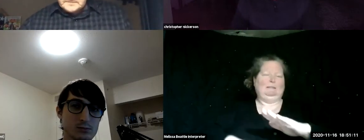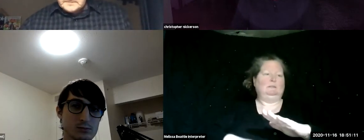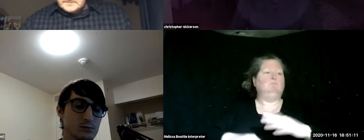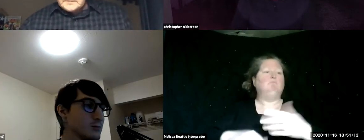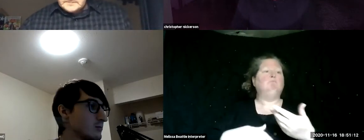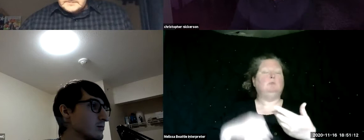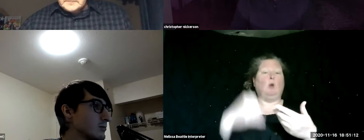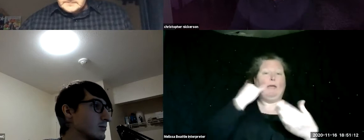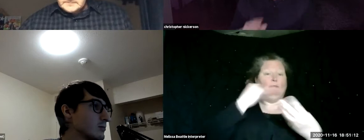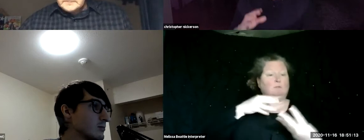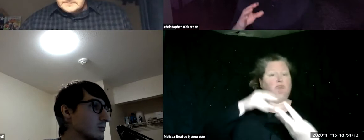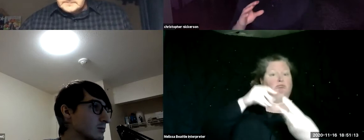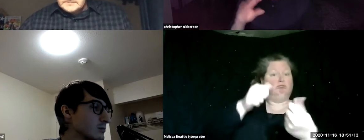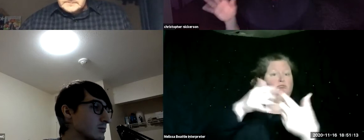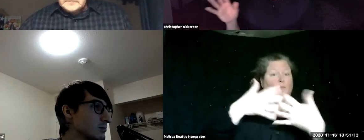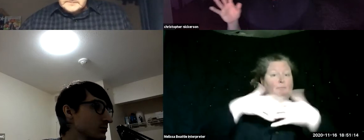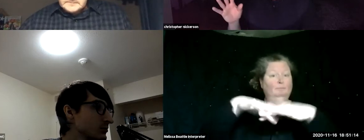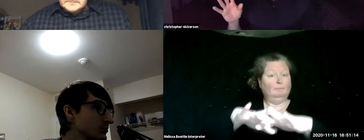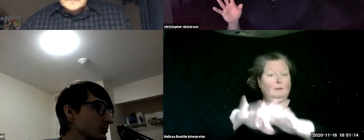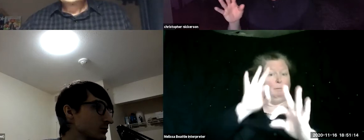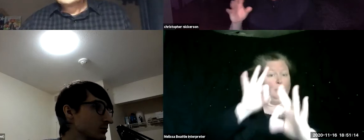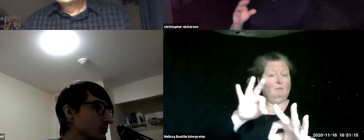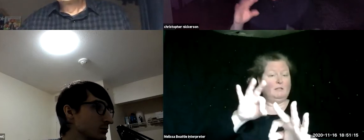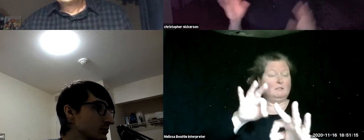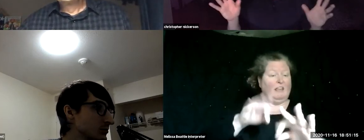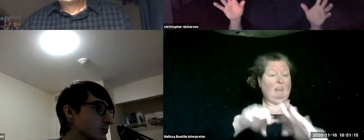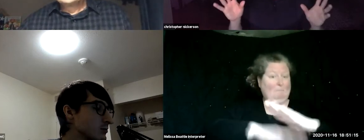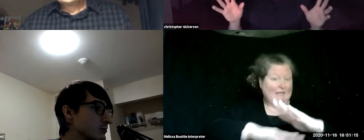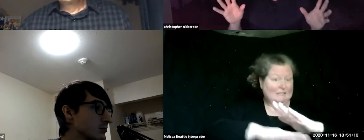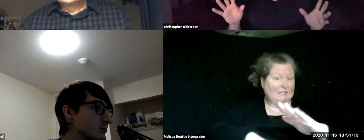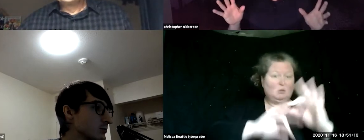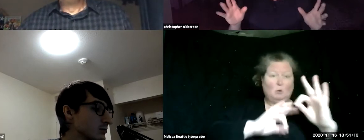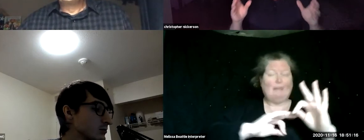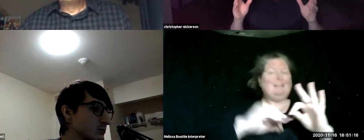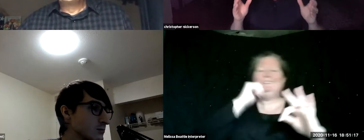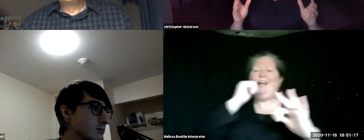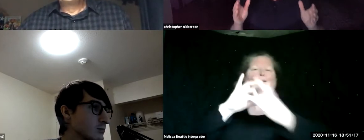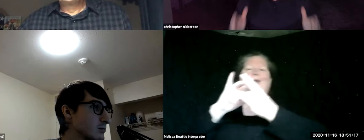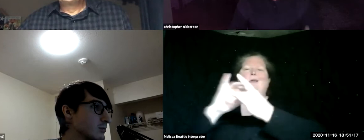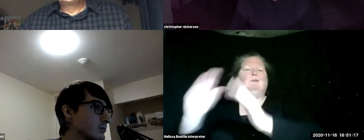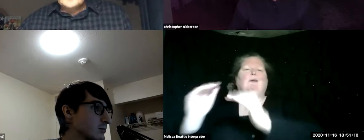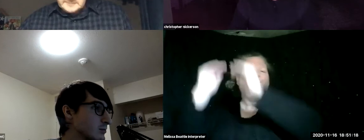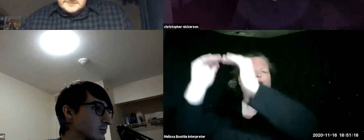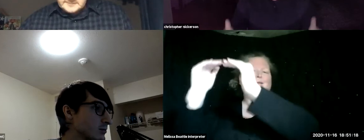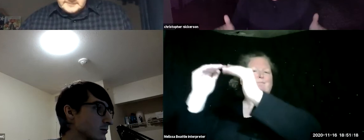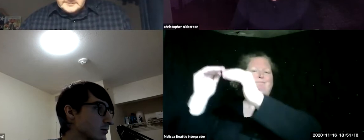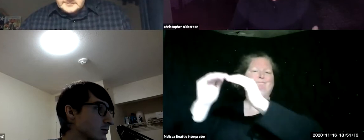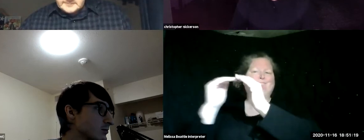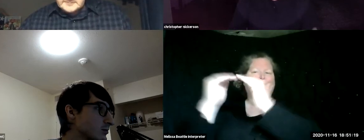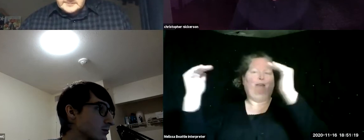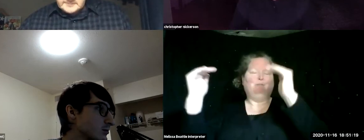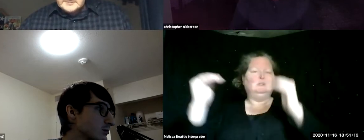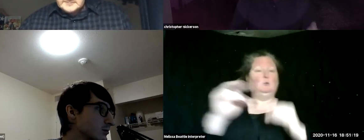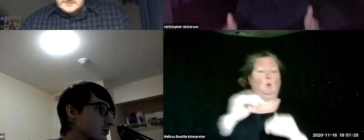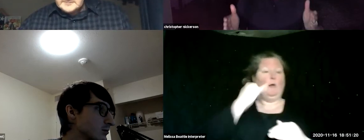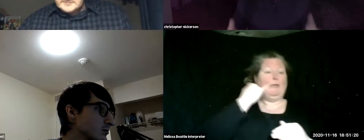flawless execution of the basics, not advanced execution of some hyper intangible thing. It was about, if you could do these 10